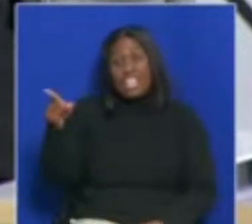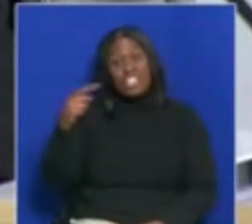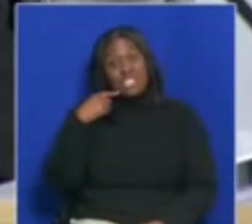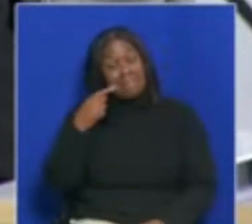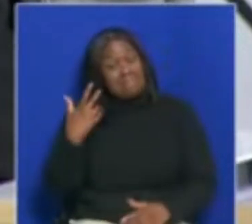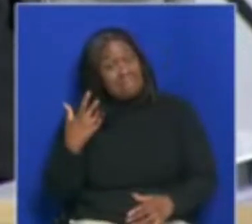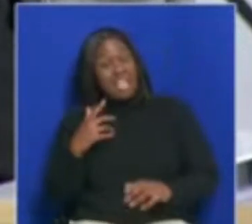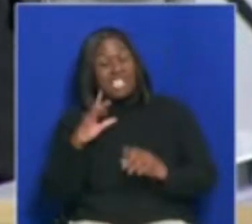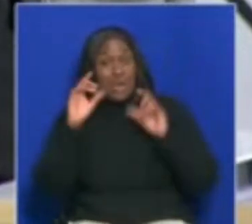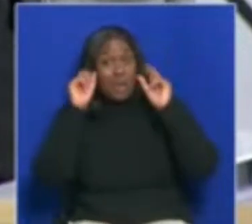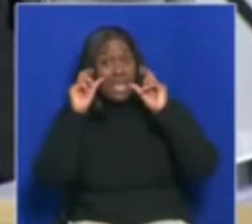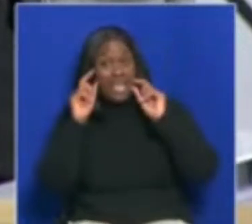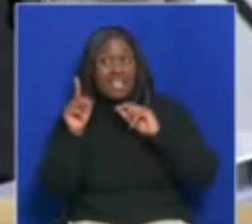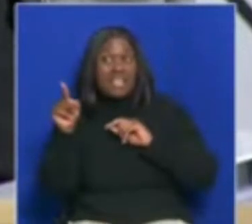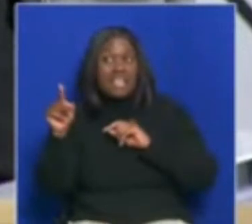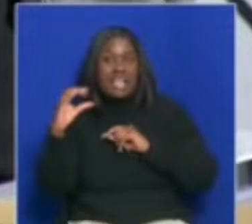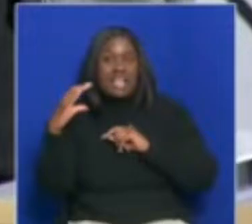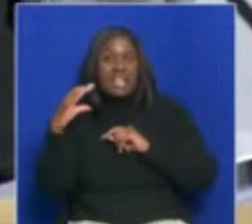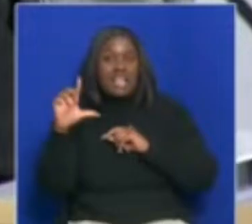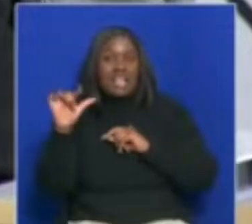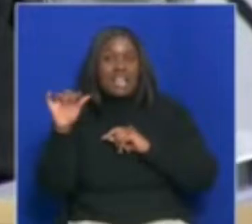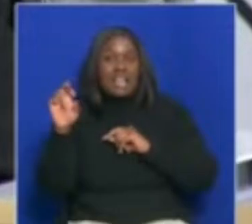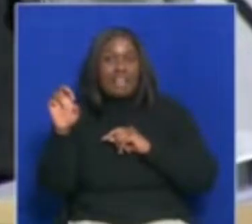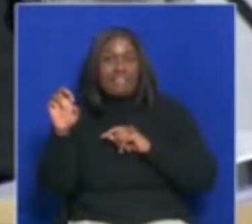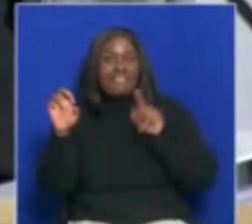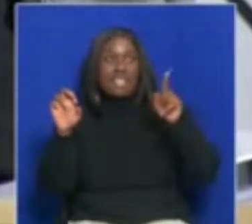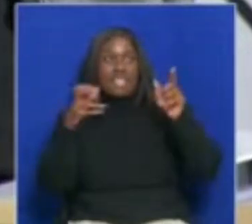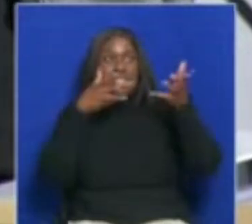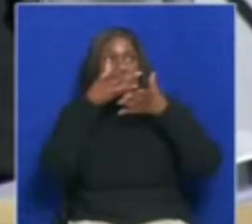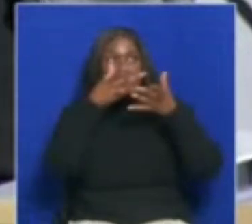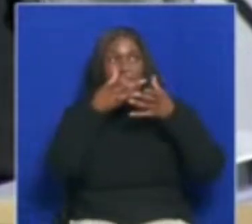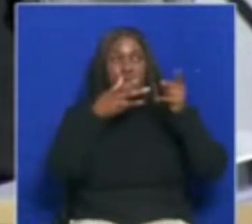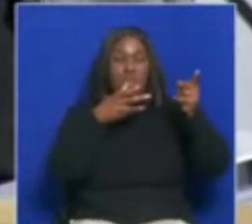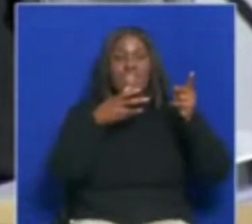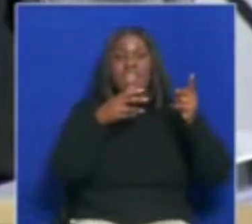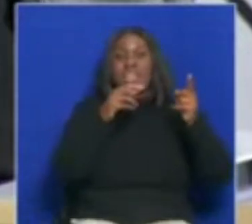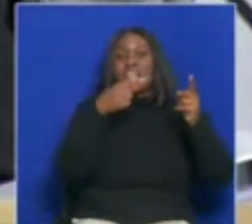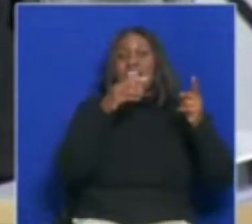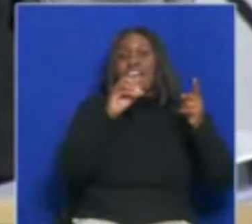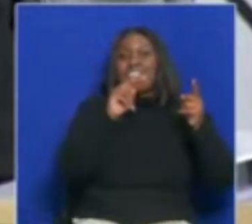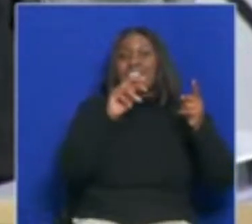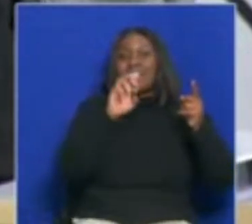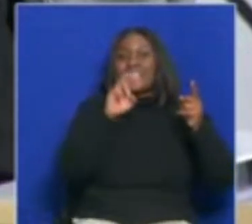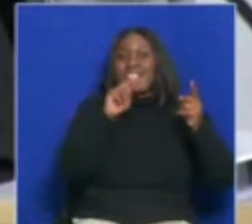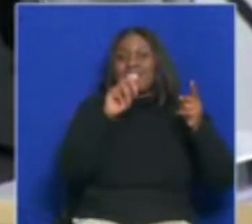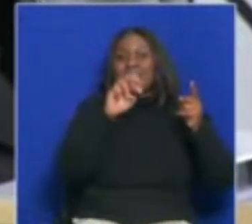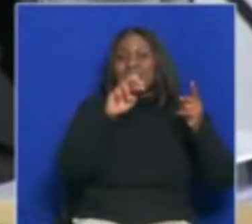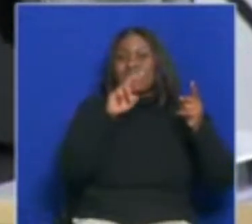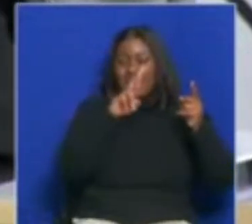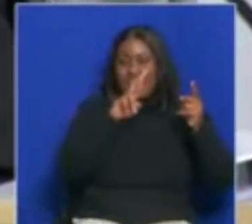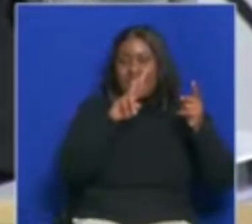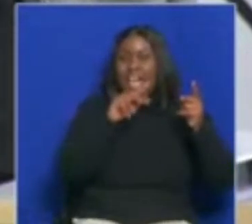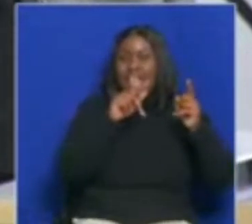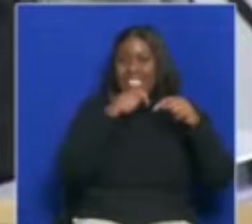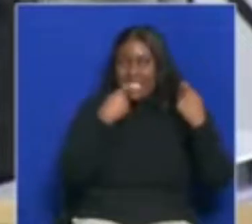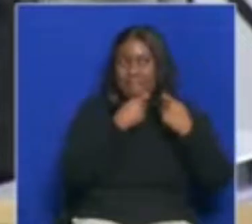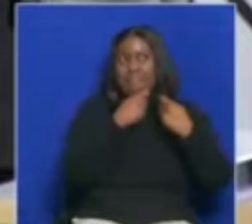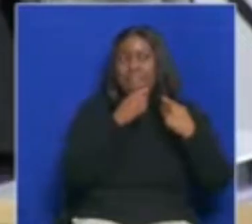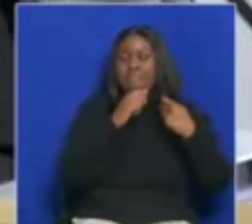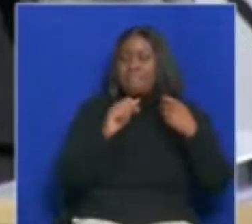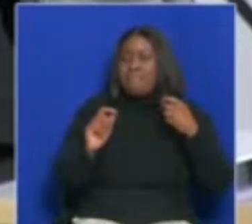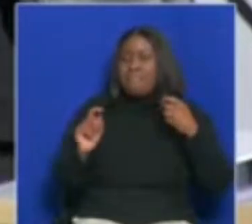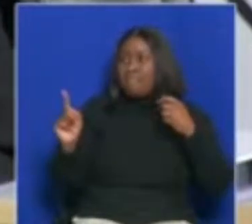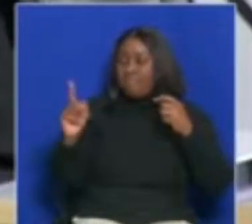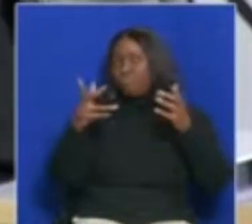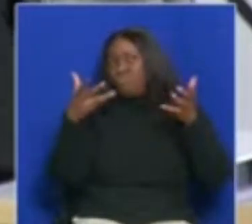engaged Dina Govender and his team to take him out. So with that recording,